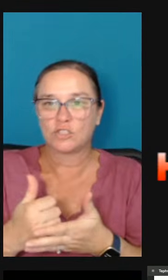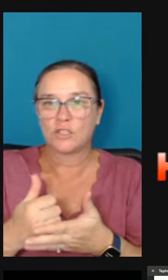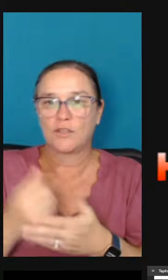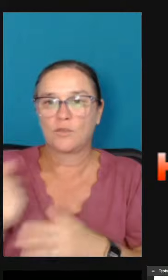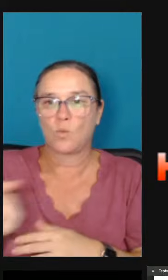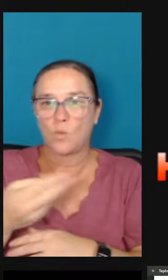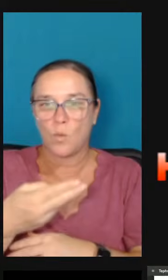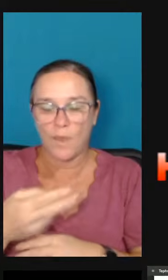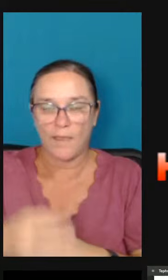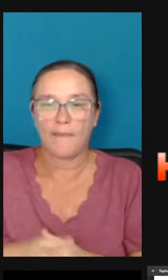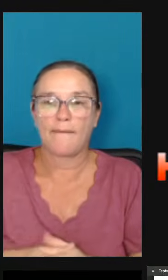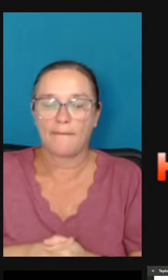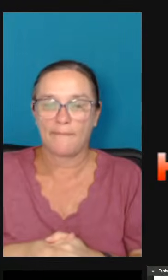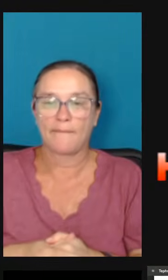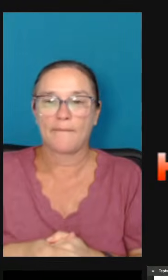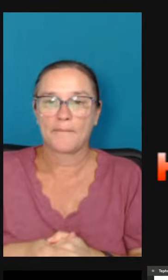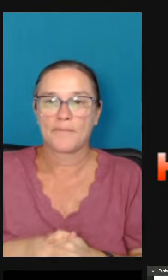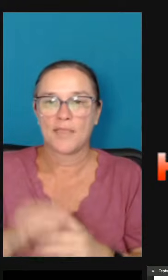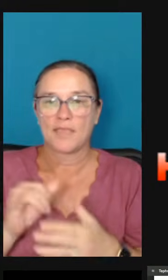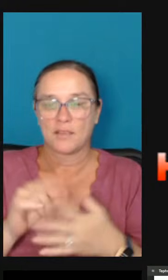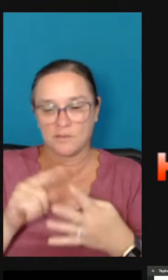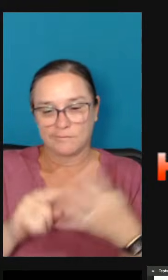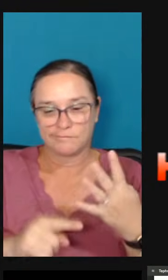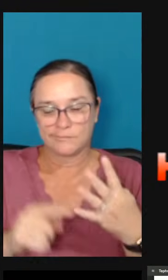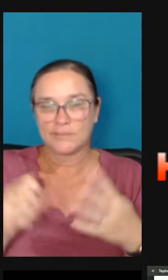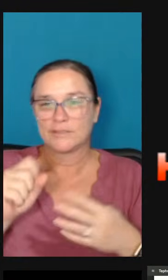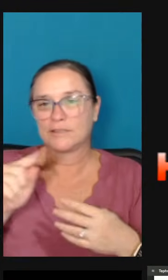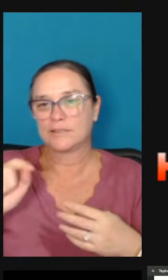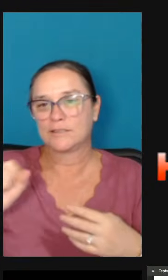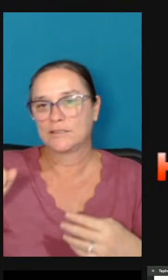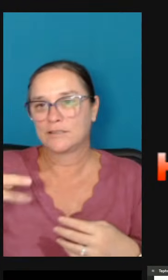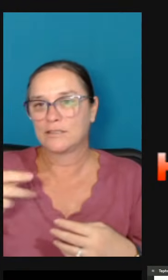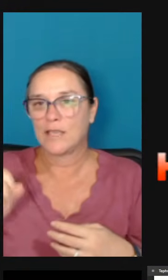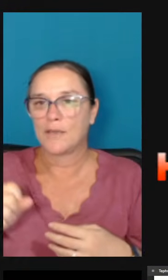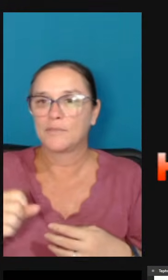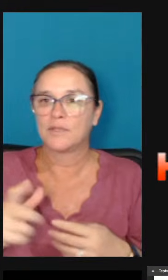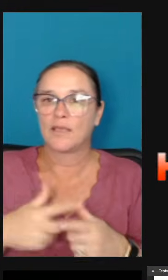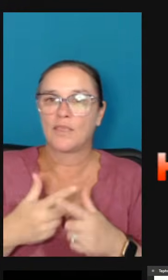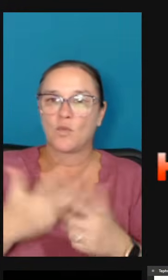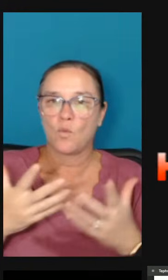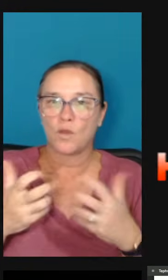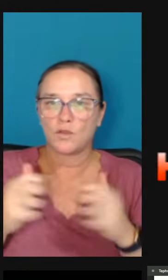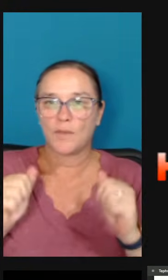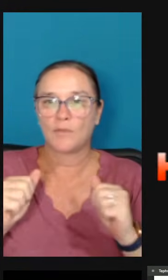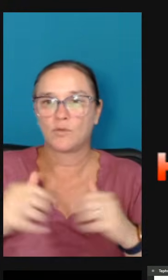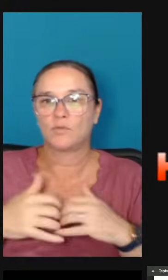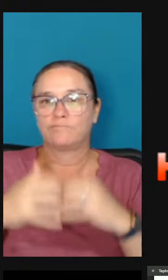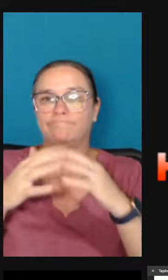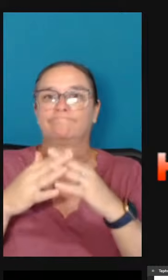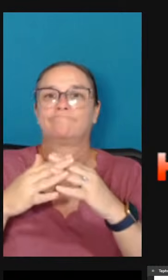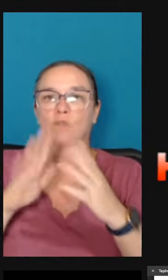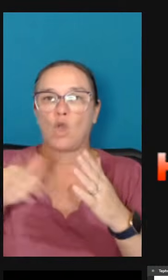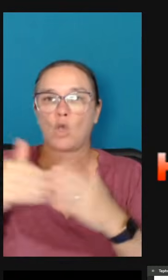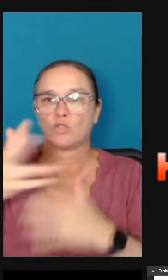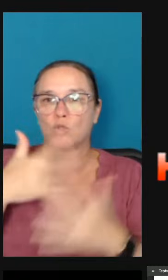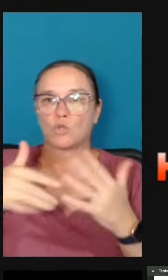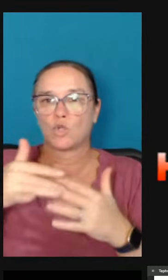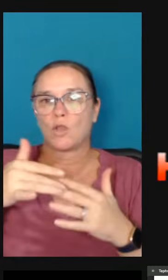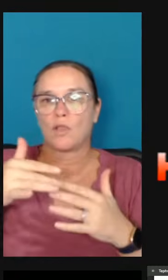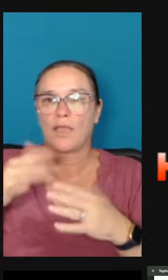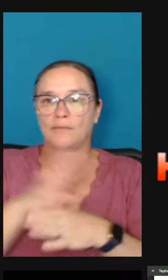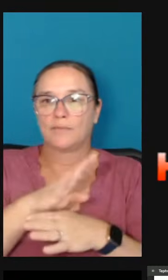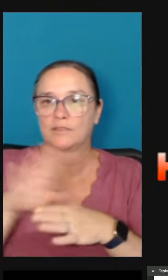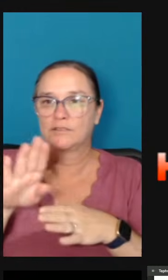there. The idea being to hasten restoration of all social and commercial functions, right? As well as mental